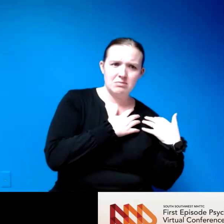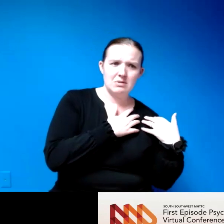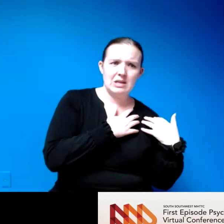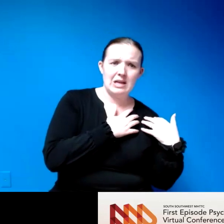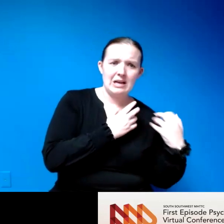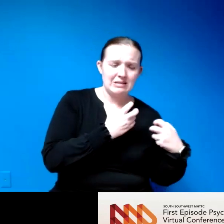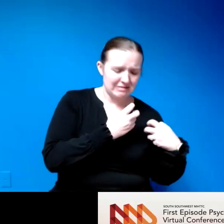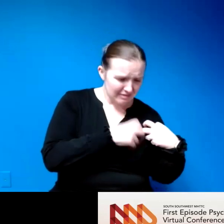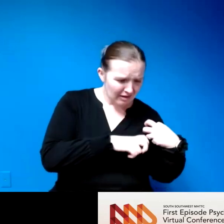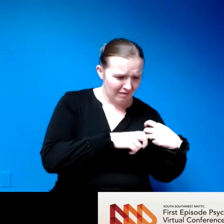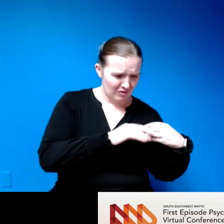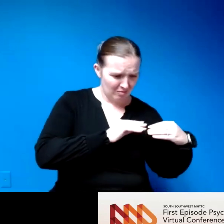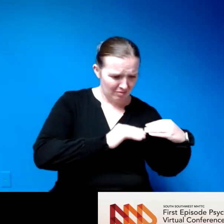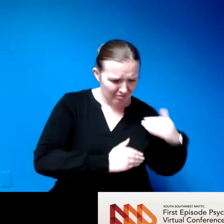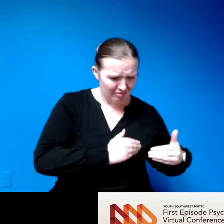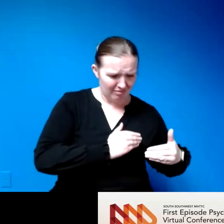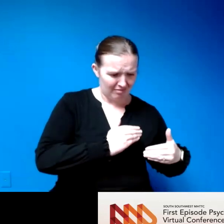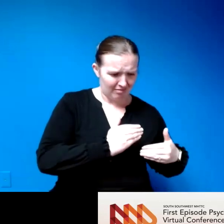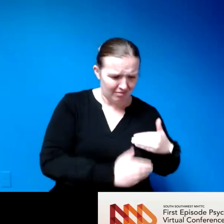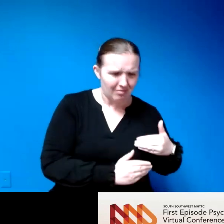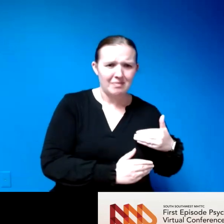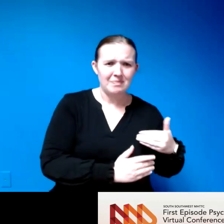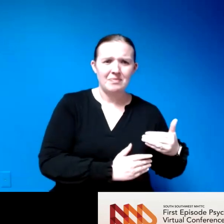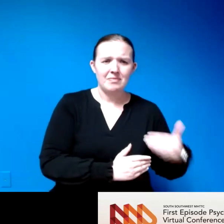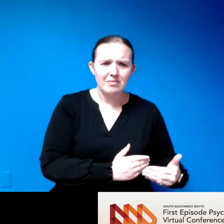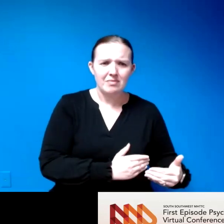hard to move because that rock of,